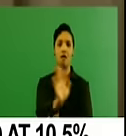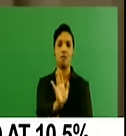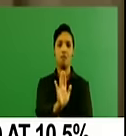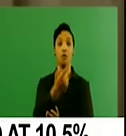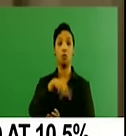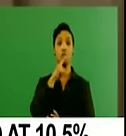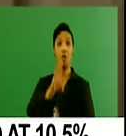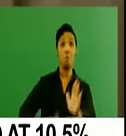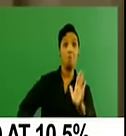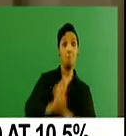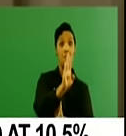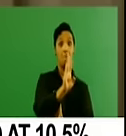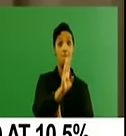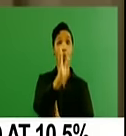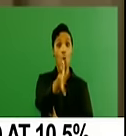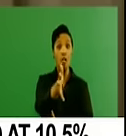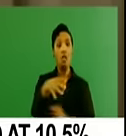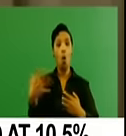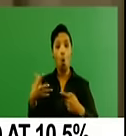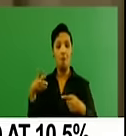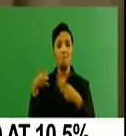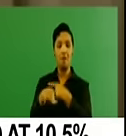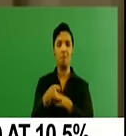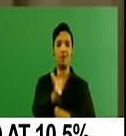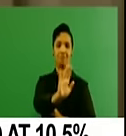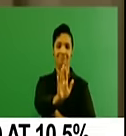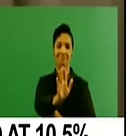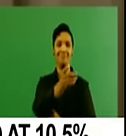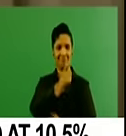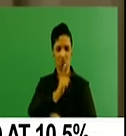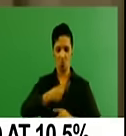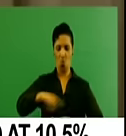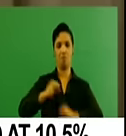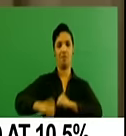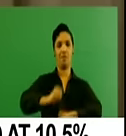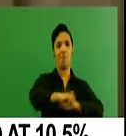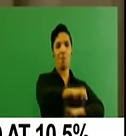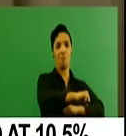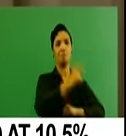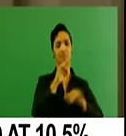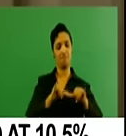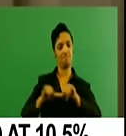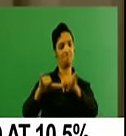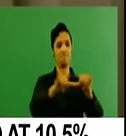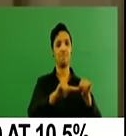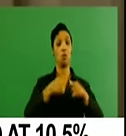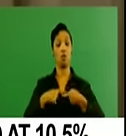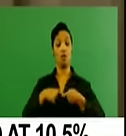of a hike or a cut. That's why we were unanimous about keeping the thing on